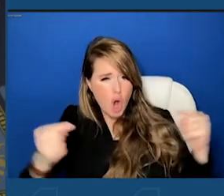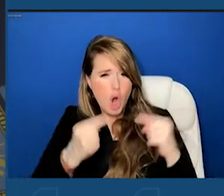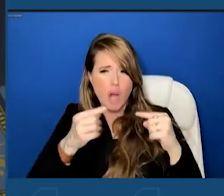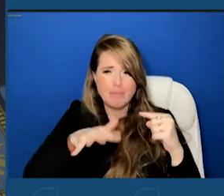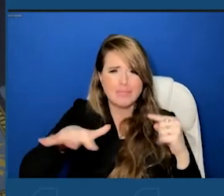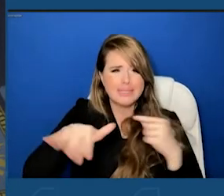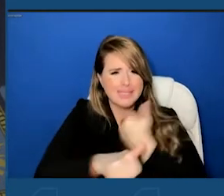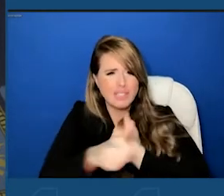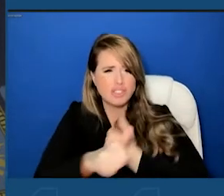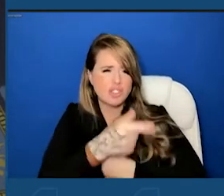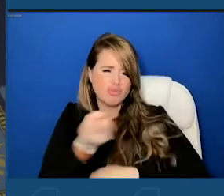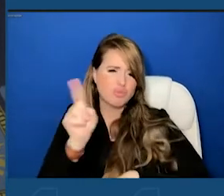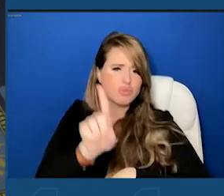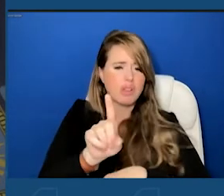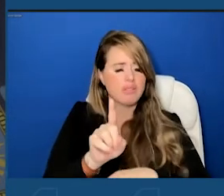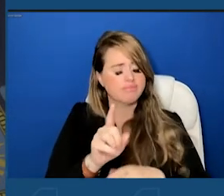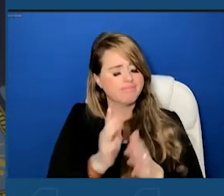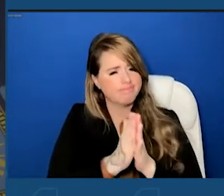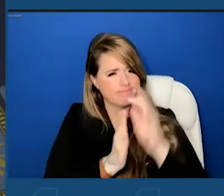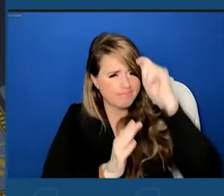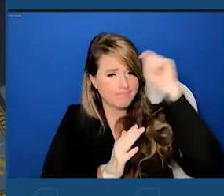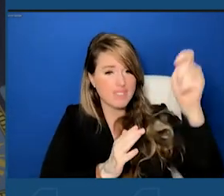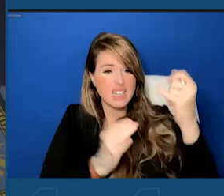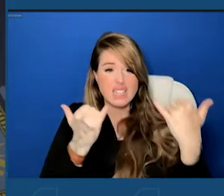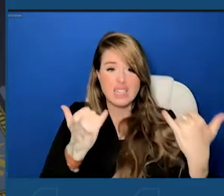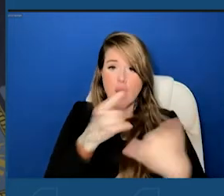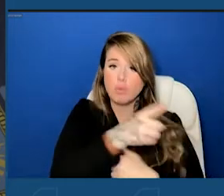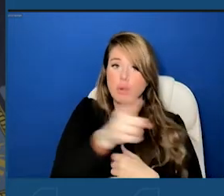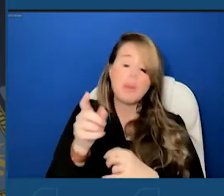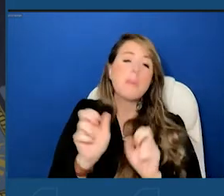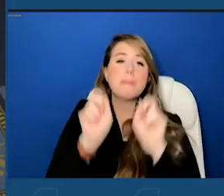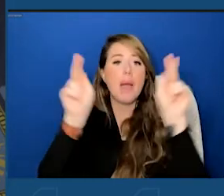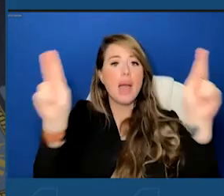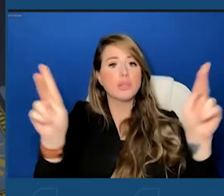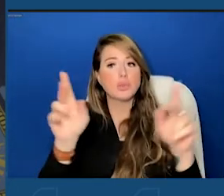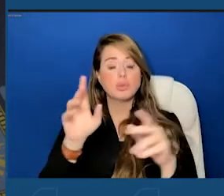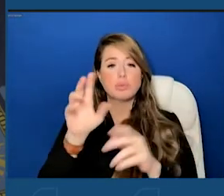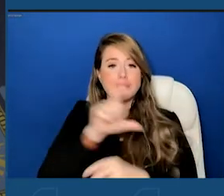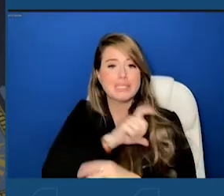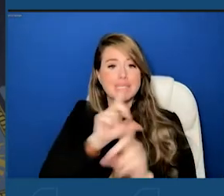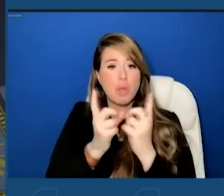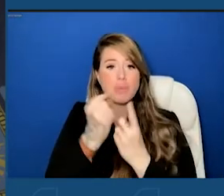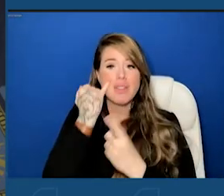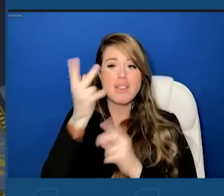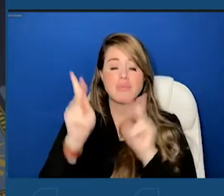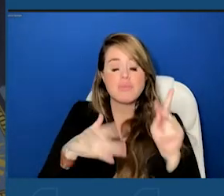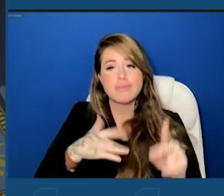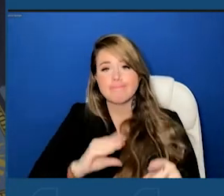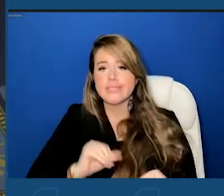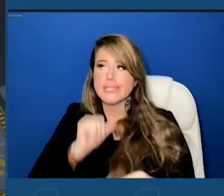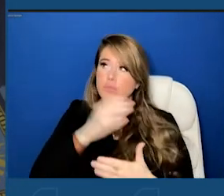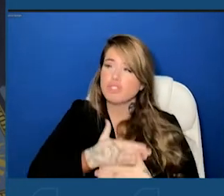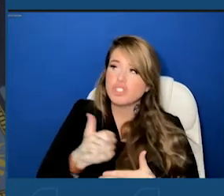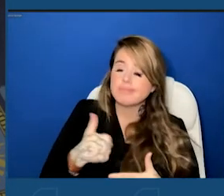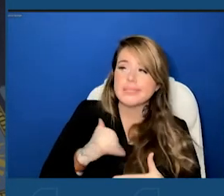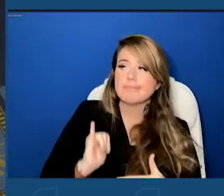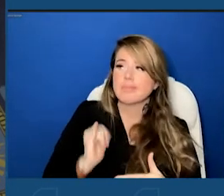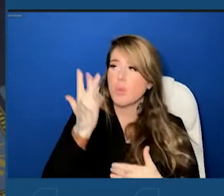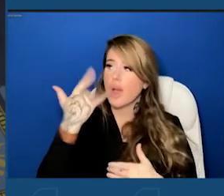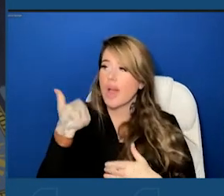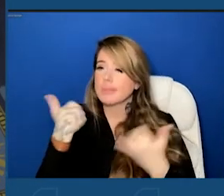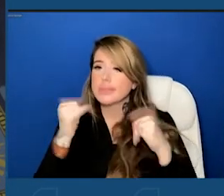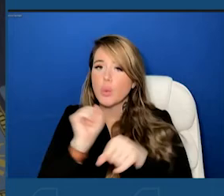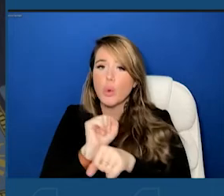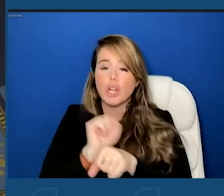mayors and leaders, please go back to your police departments, to areas where they feel unappreciated and wonder why they get up and do what they do. There are people walking